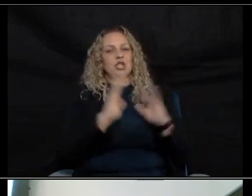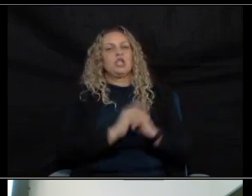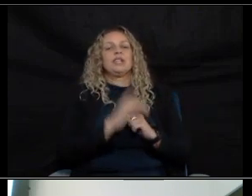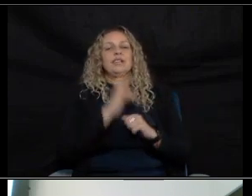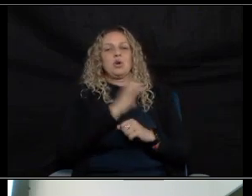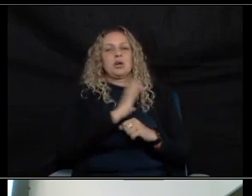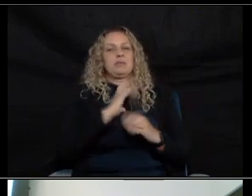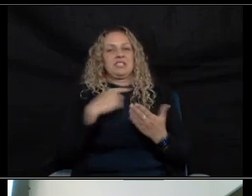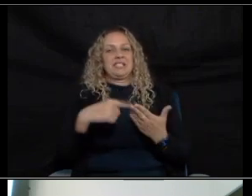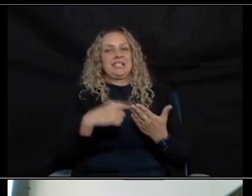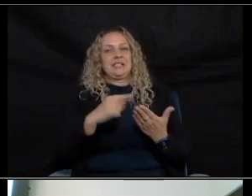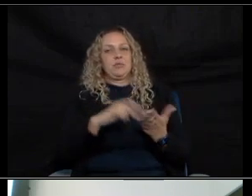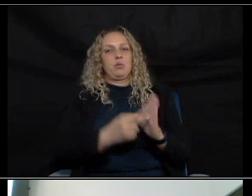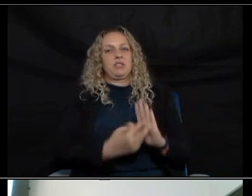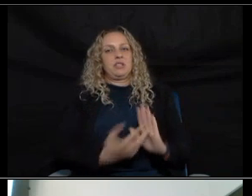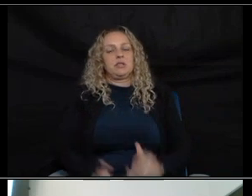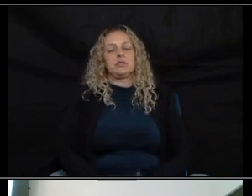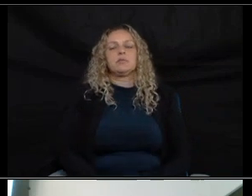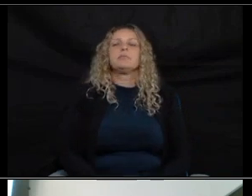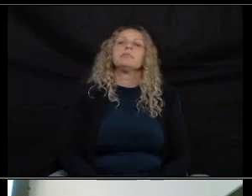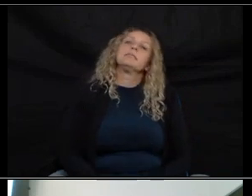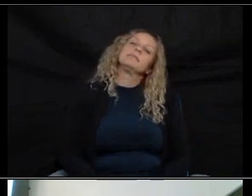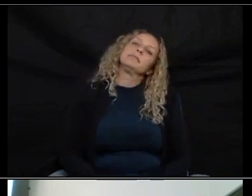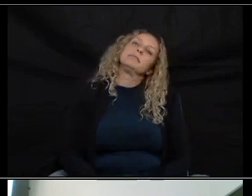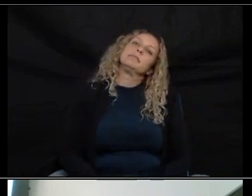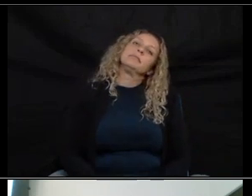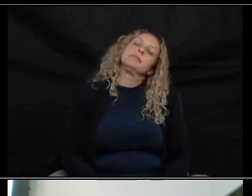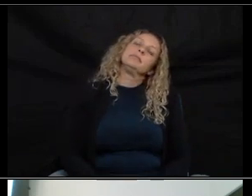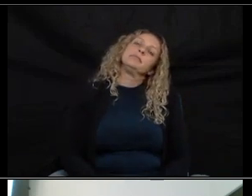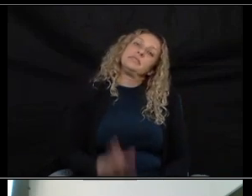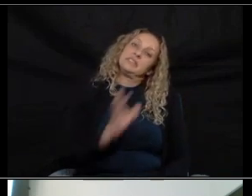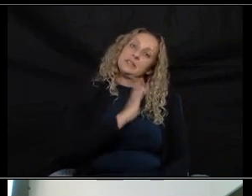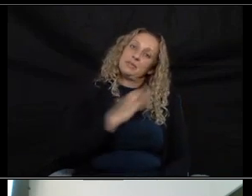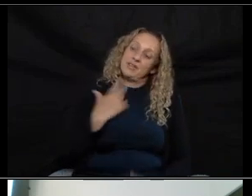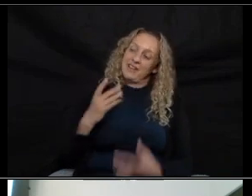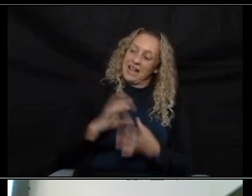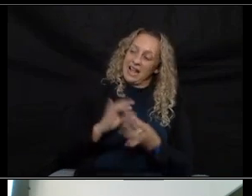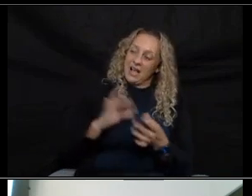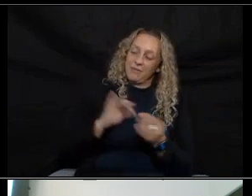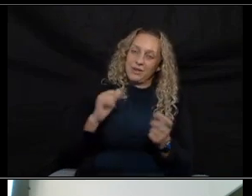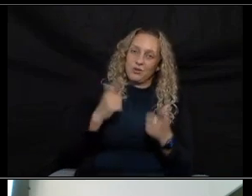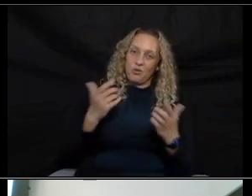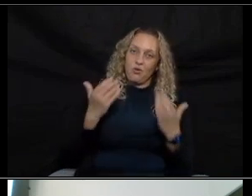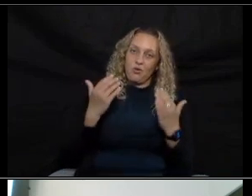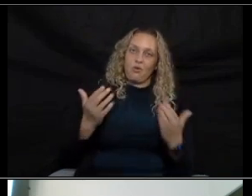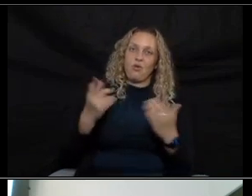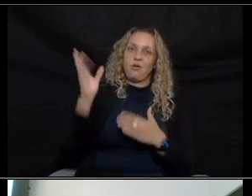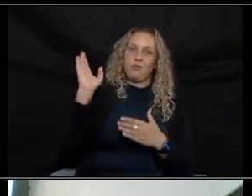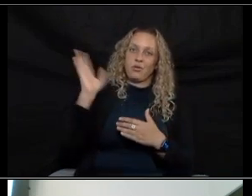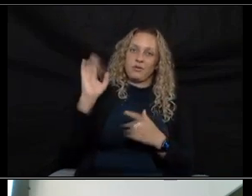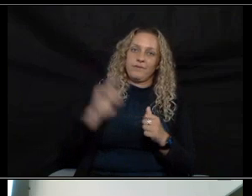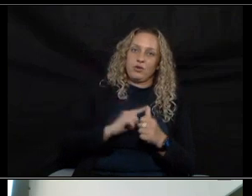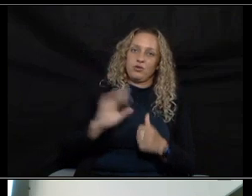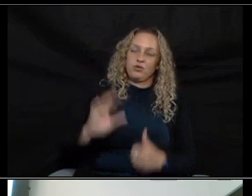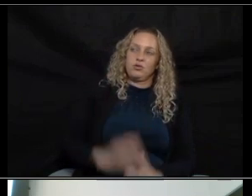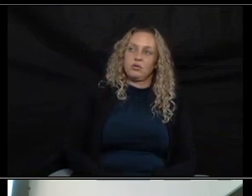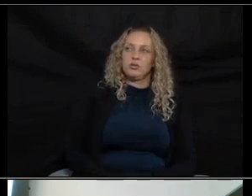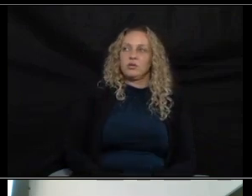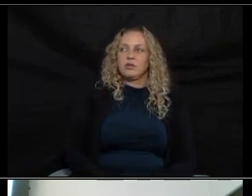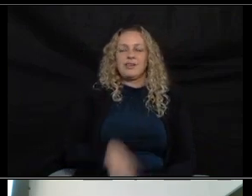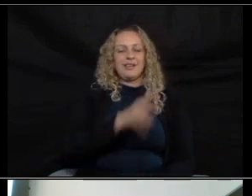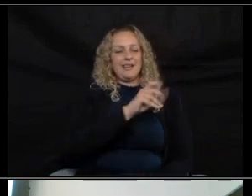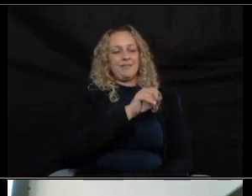commission discussion purposes. Okay. Does the commission have any comments, or we'd like to hear the presentation first?